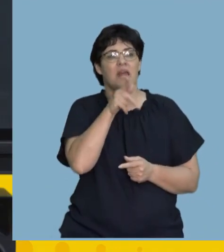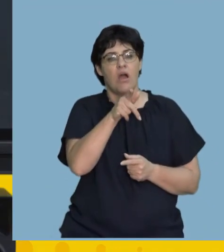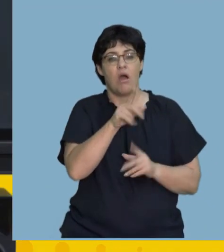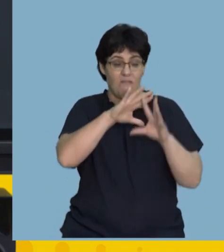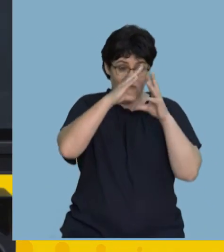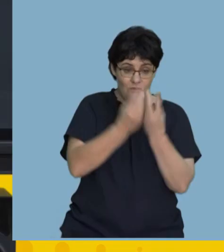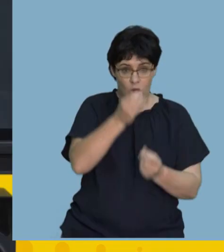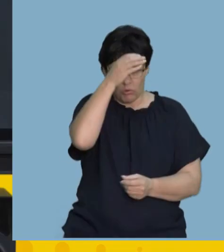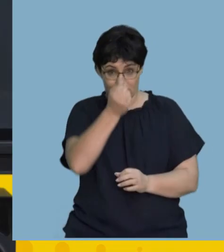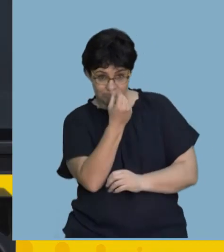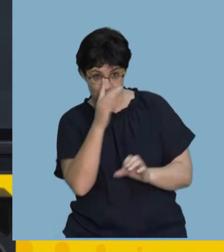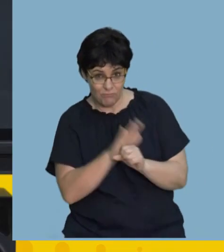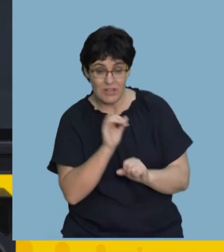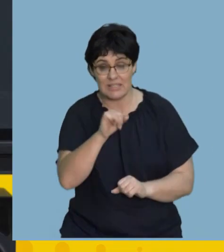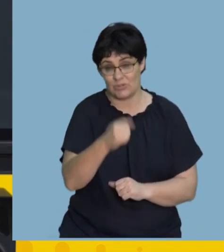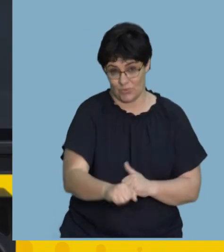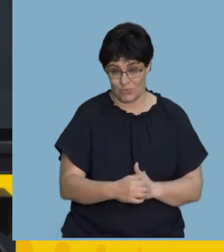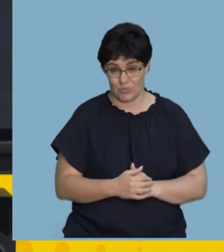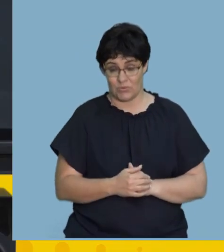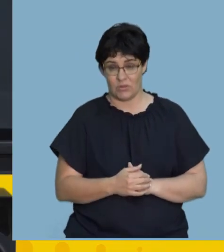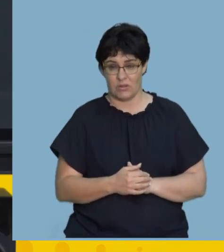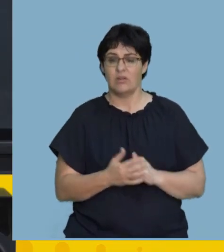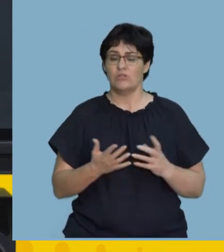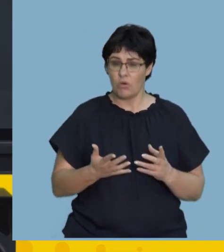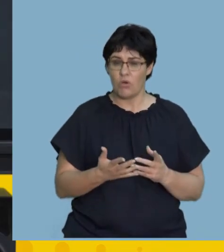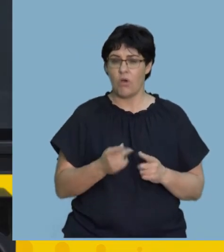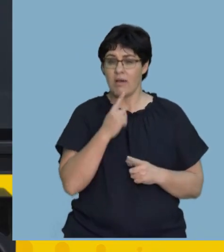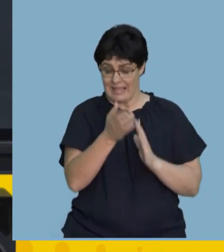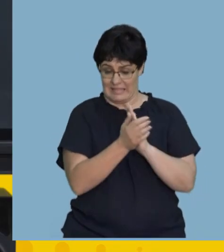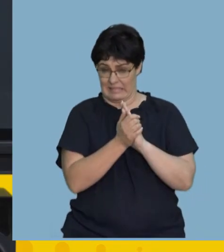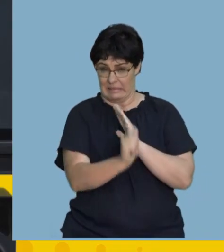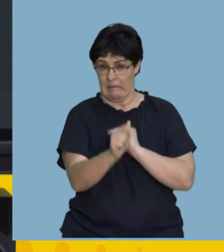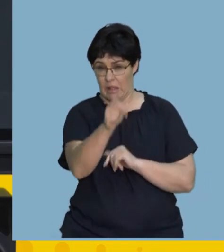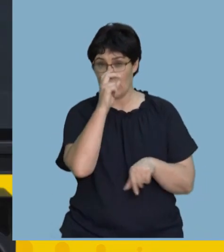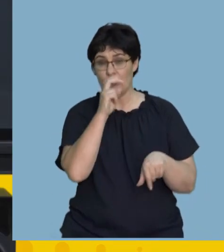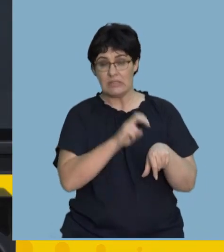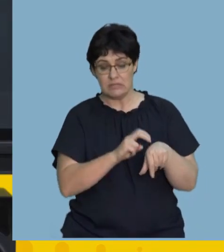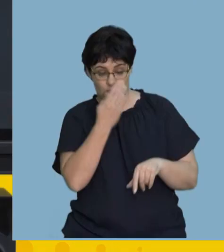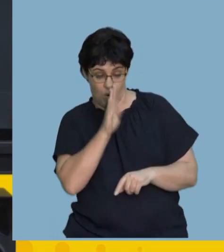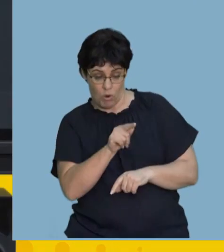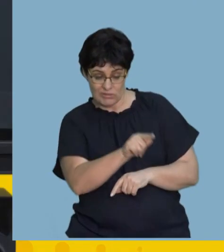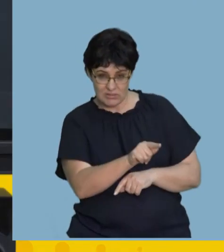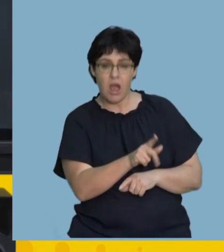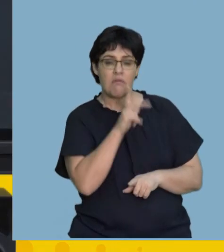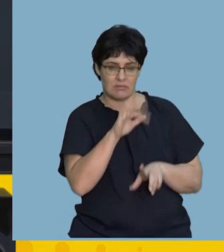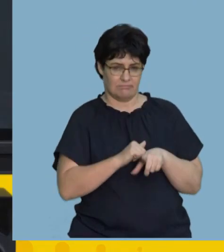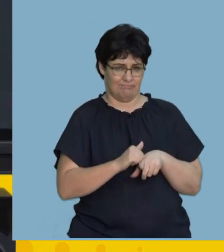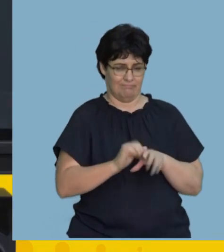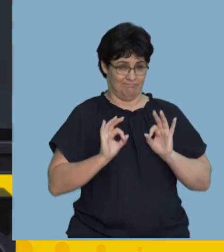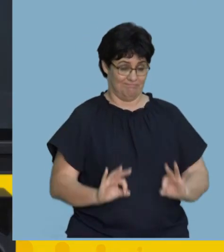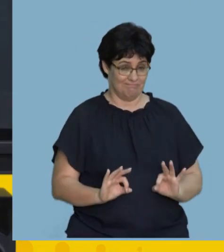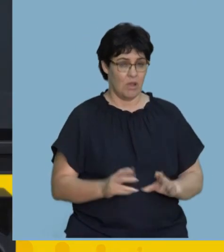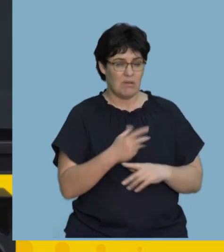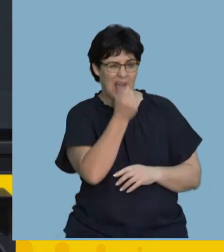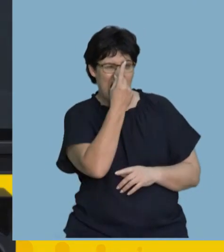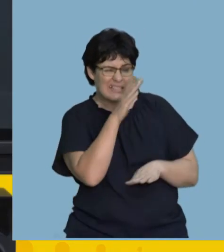its entirety. So as a result of that, the kind of skills that you approach, you need to polish them, make sure